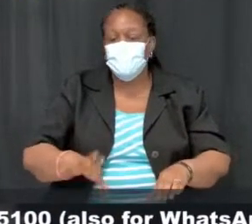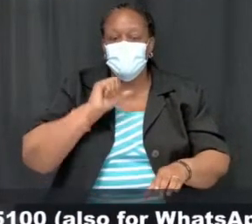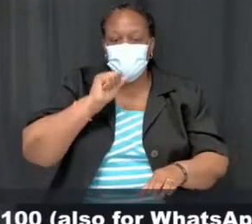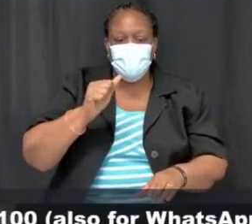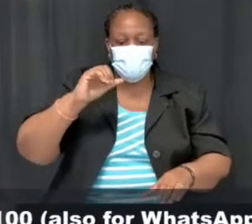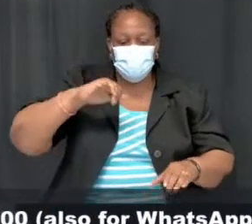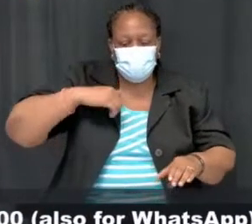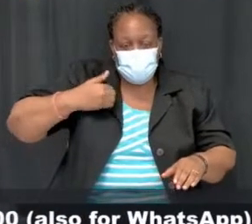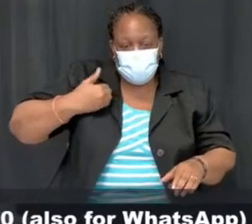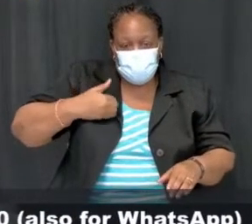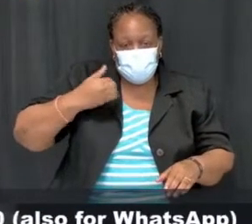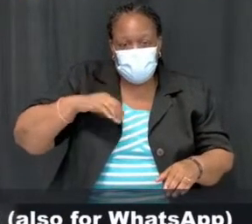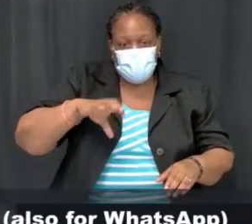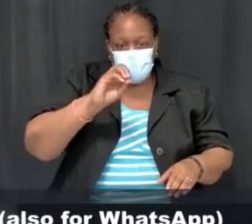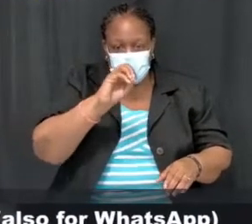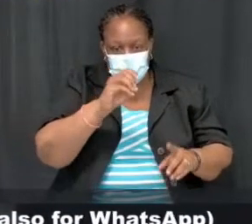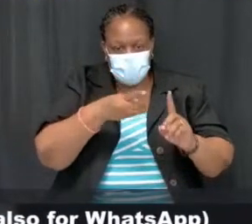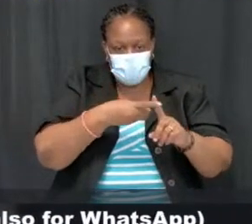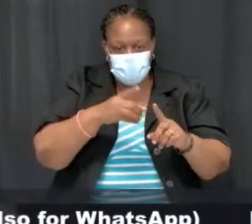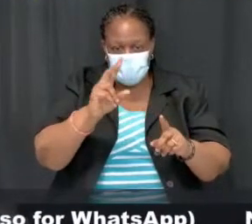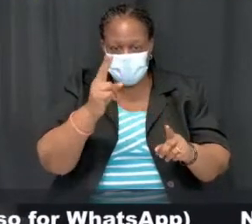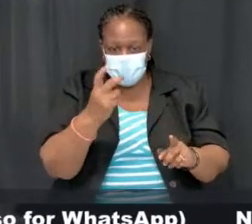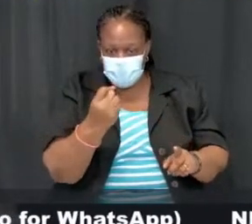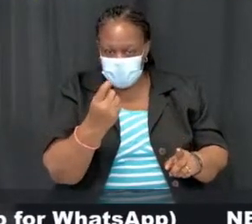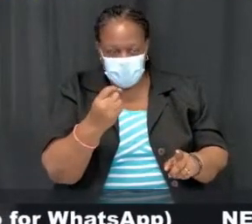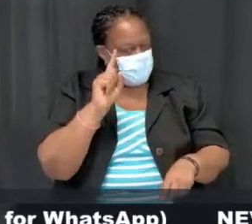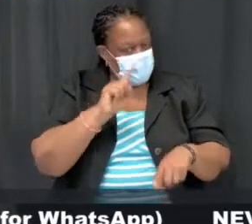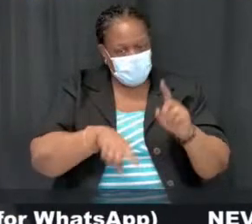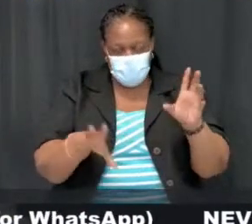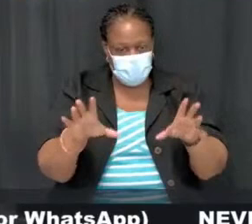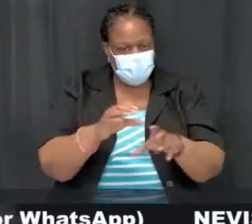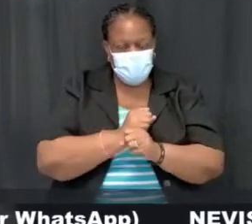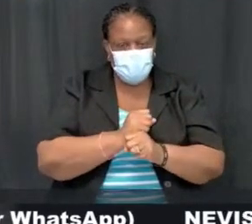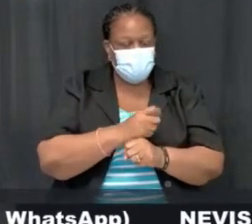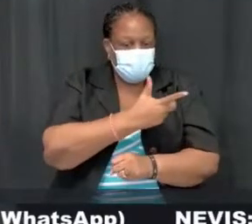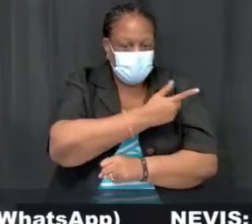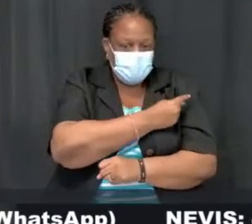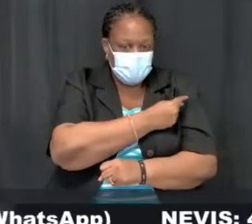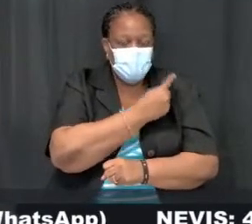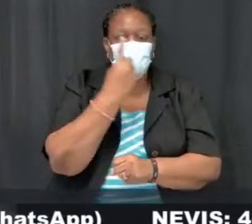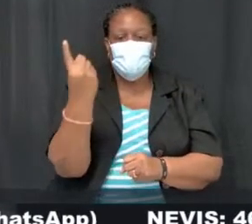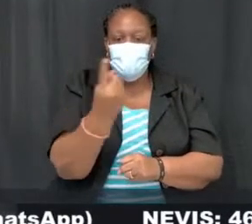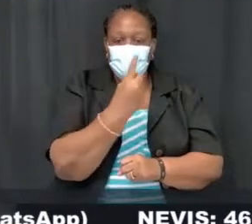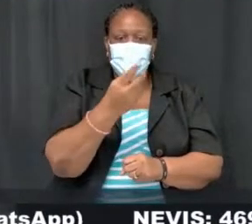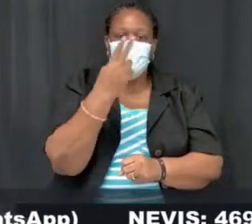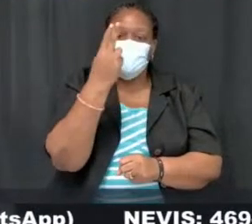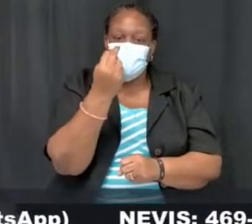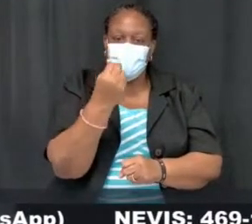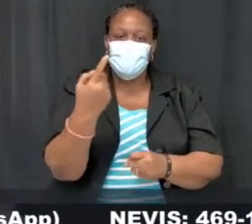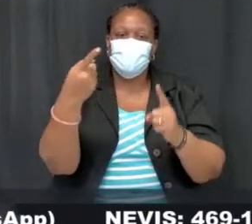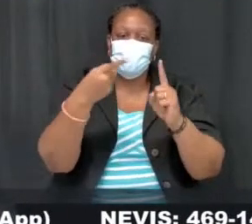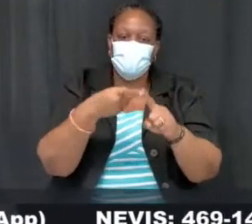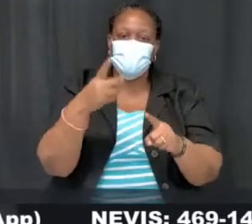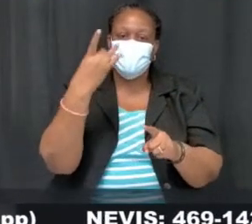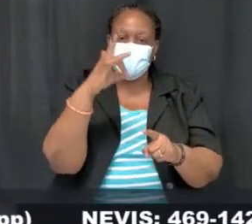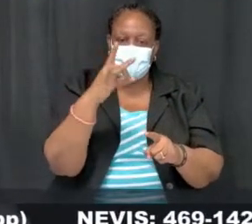population vaccinated so that we can continue the rollout of the vaccine. And another important message I have for our